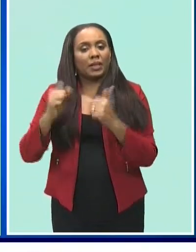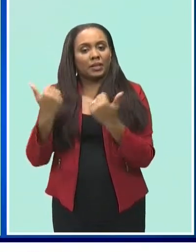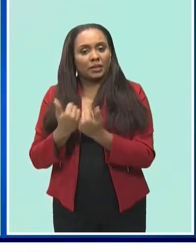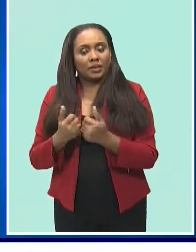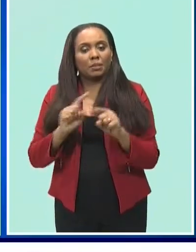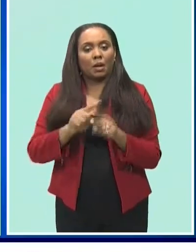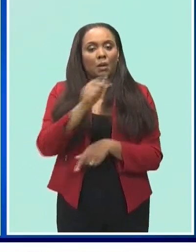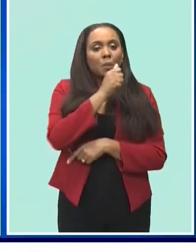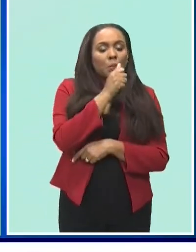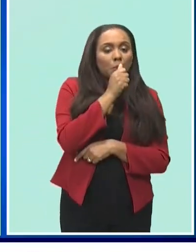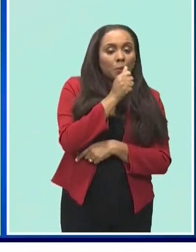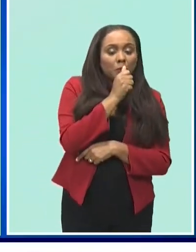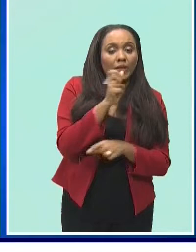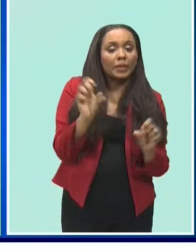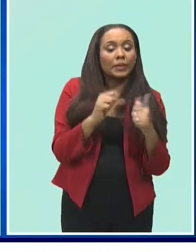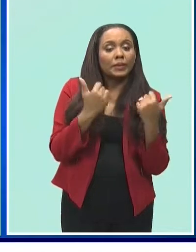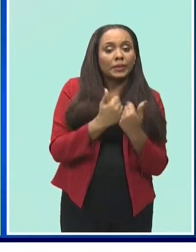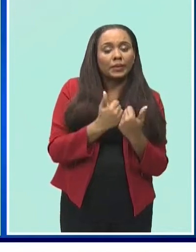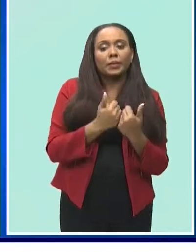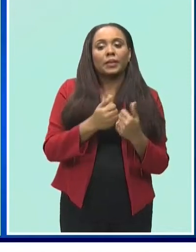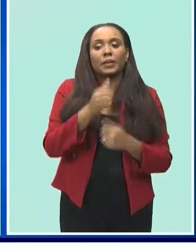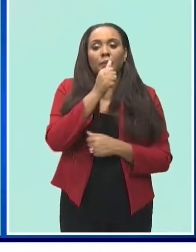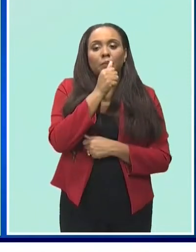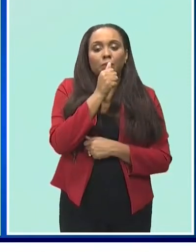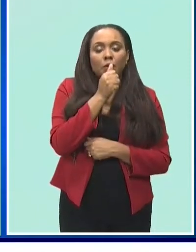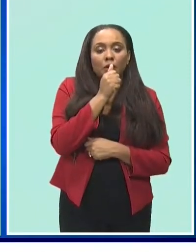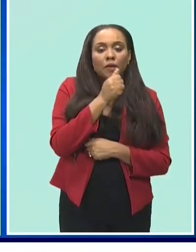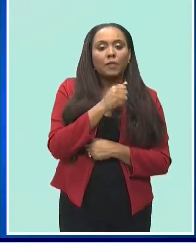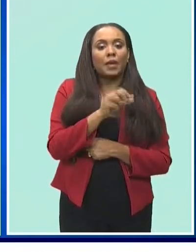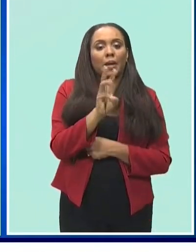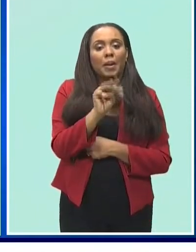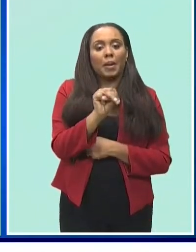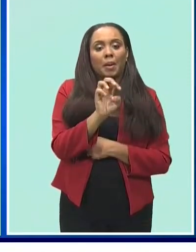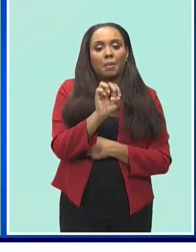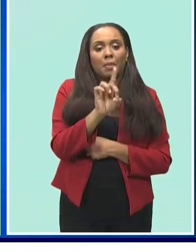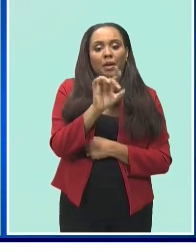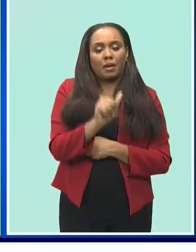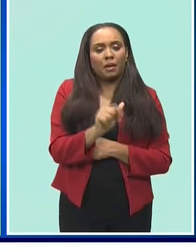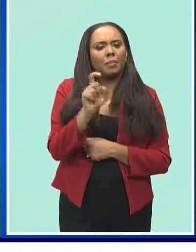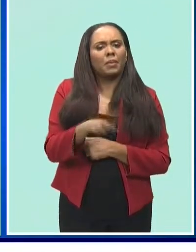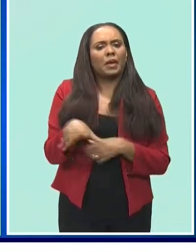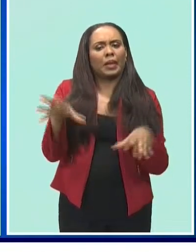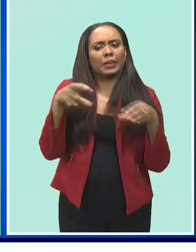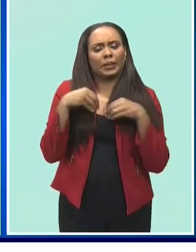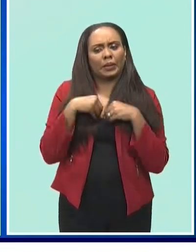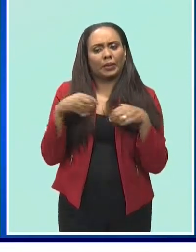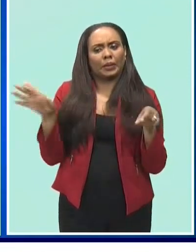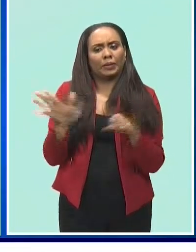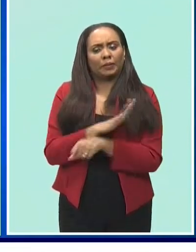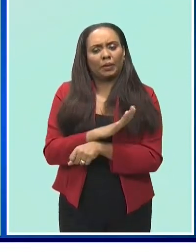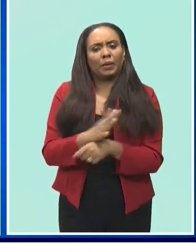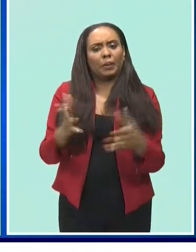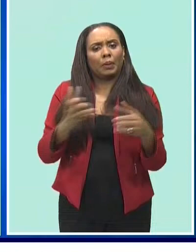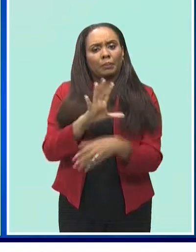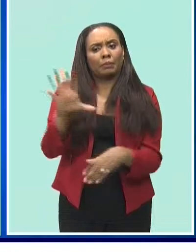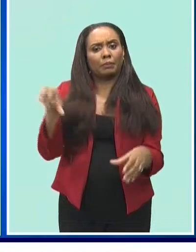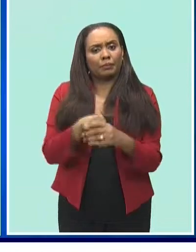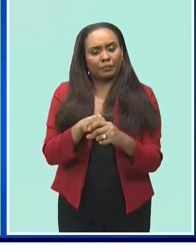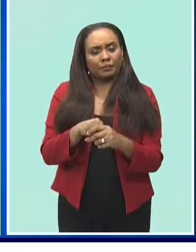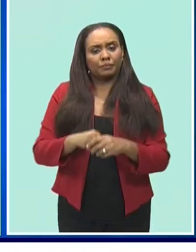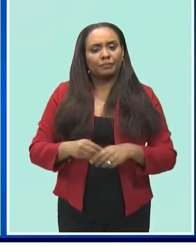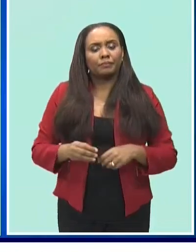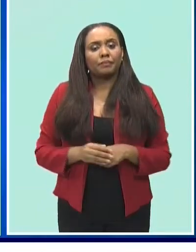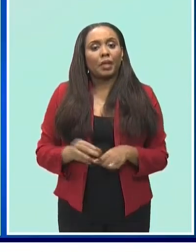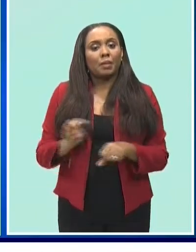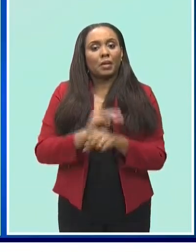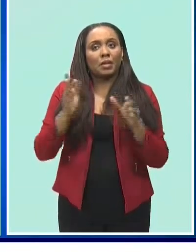but the private sector media houses must embrace this as their commitment too. Minister Moe made the appeal